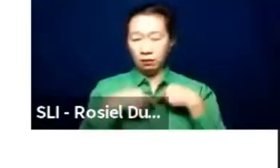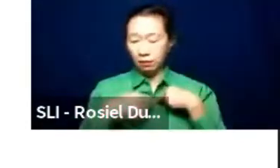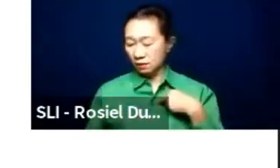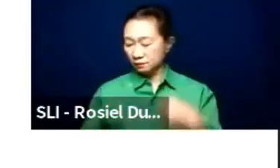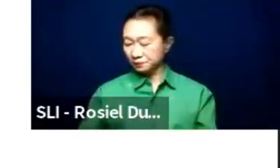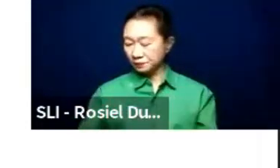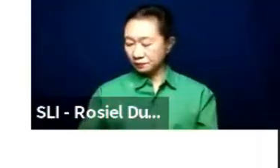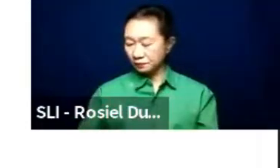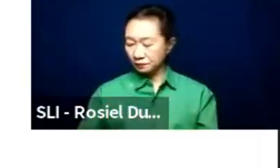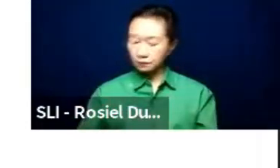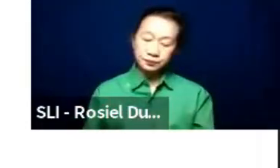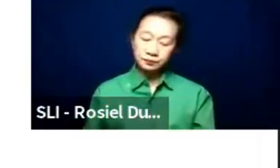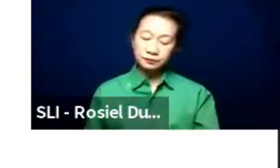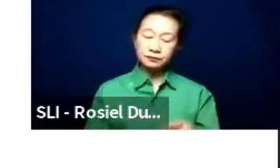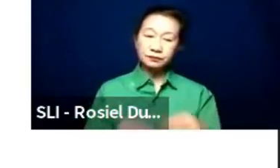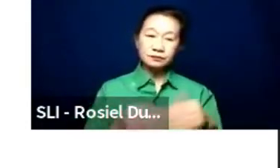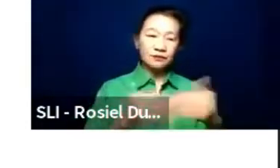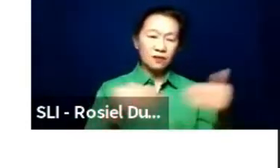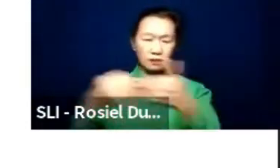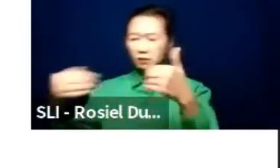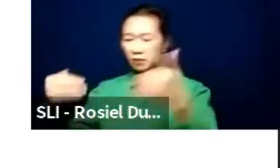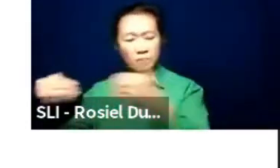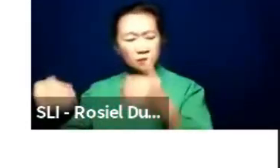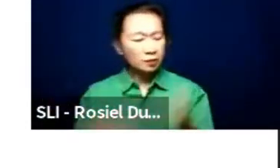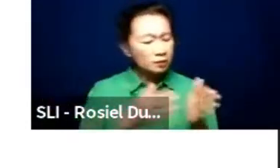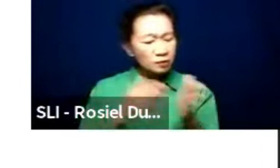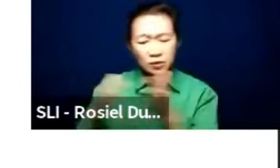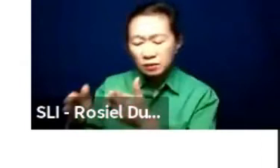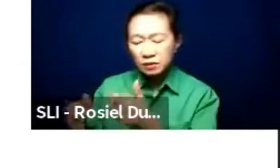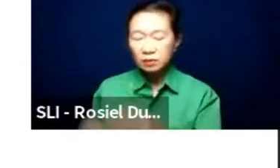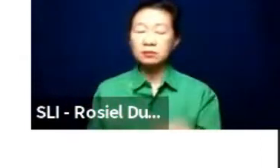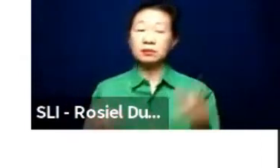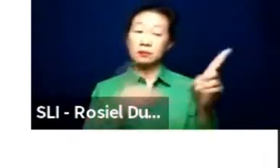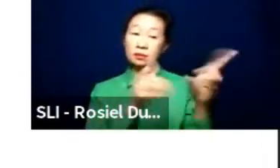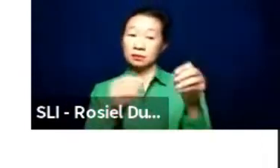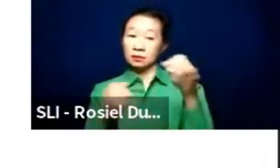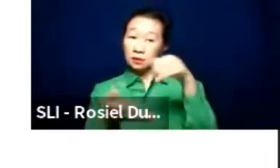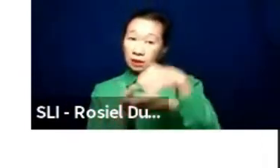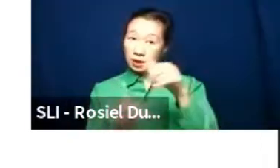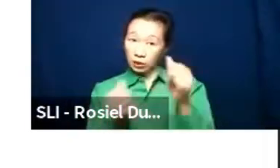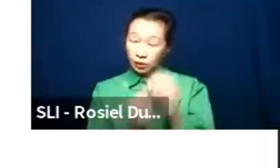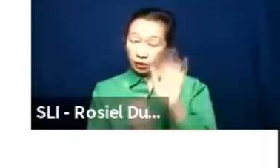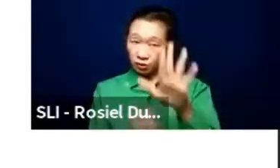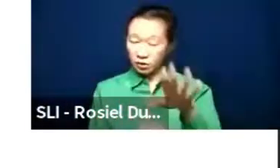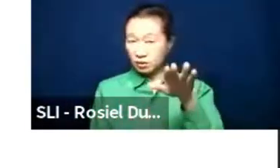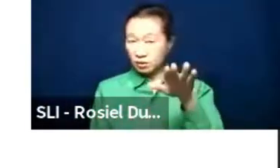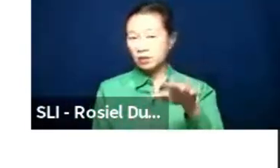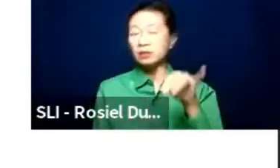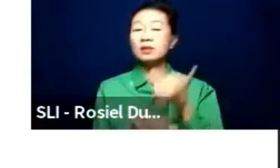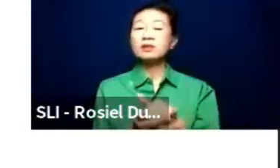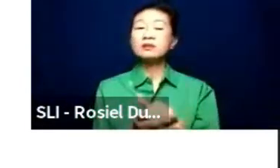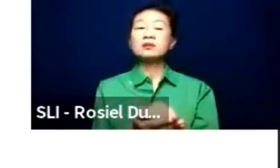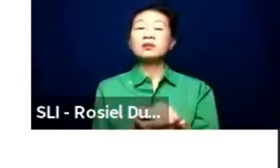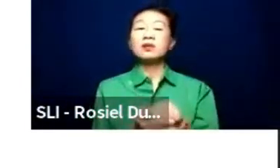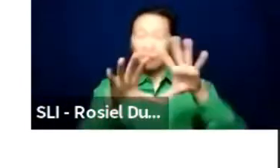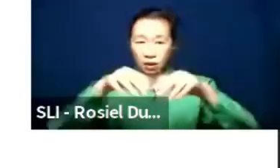be categorized. That's something that you can do with your child. No, that teaches them to follow directions.